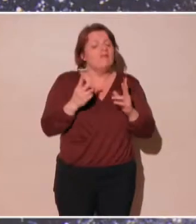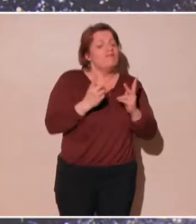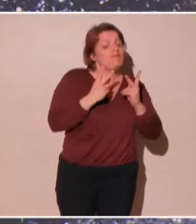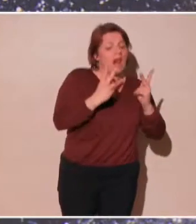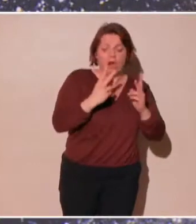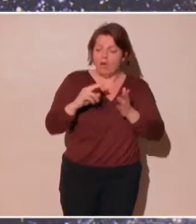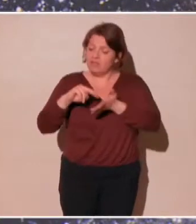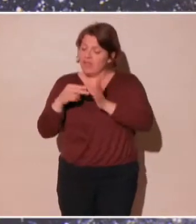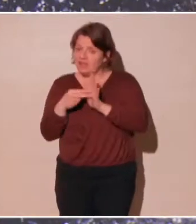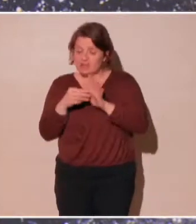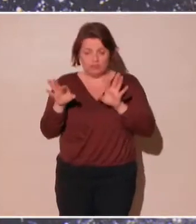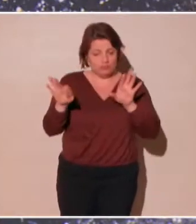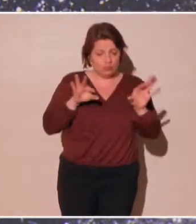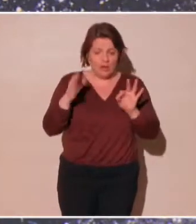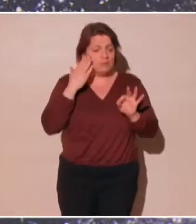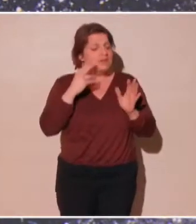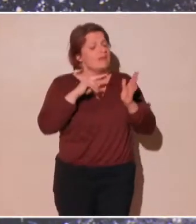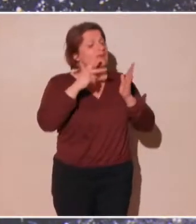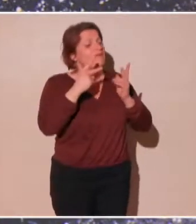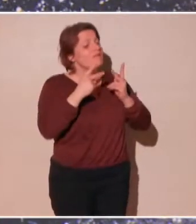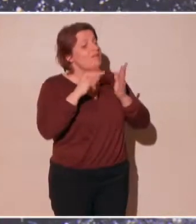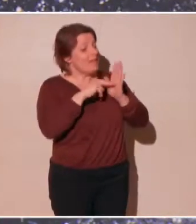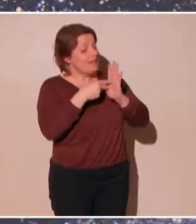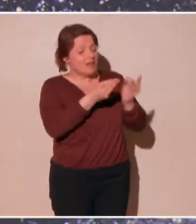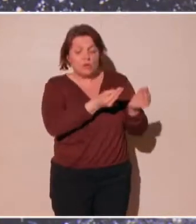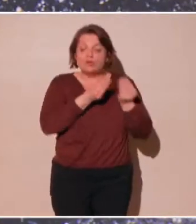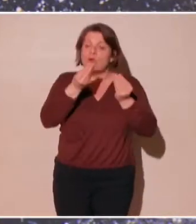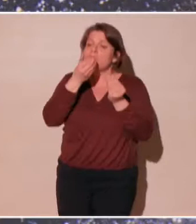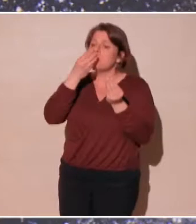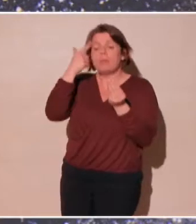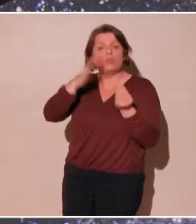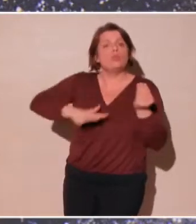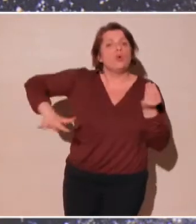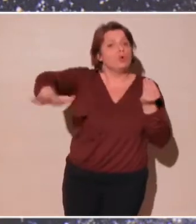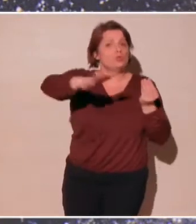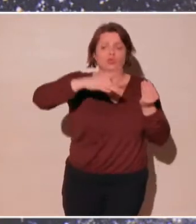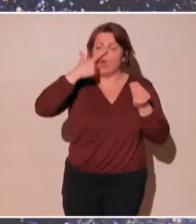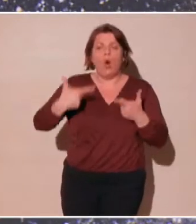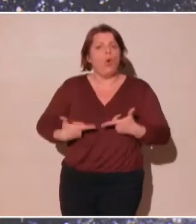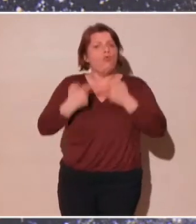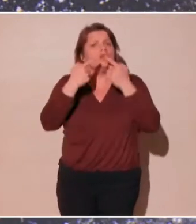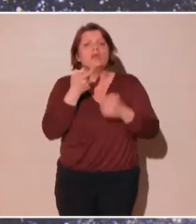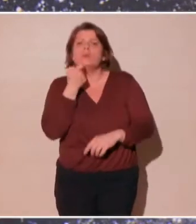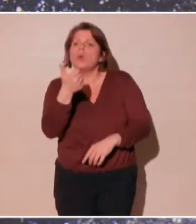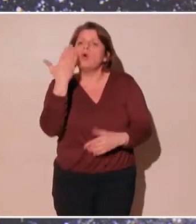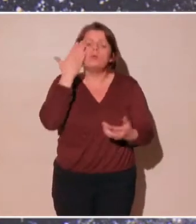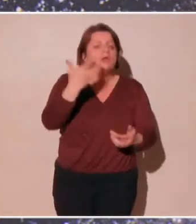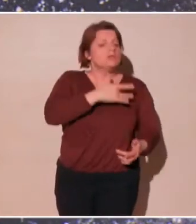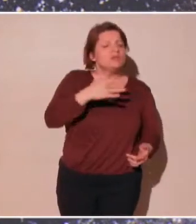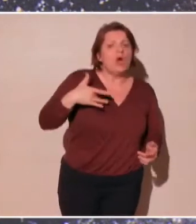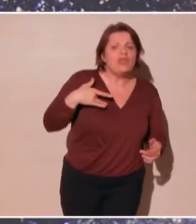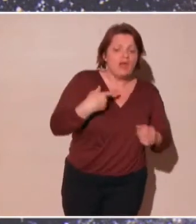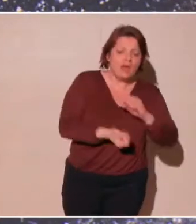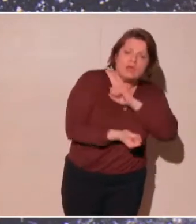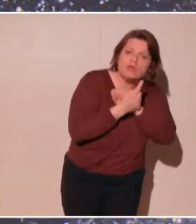the thought process that we want to follow. The conflict between value and techniques. So long as techniques support common good, then there is